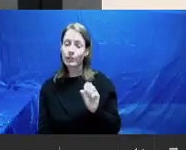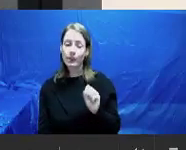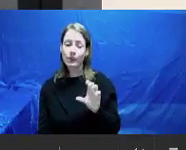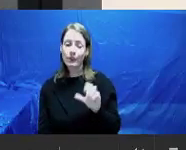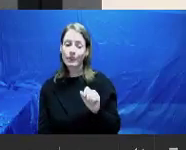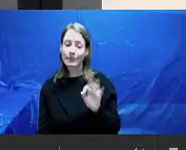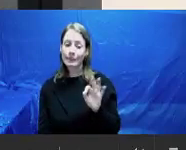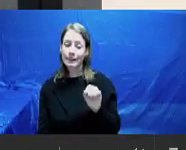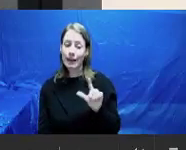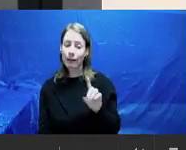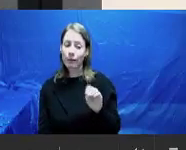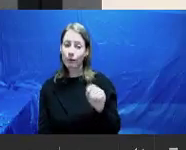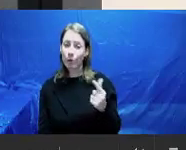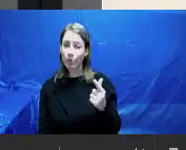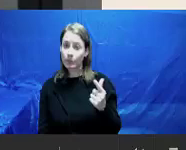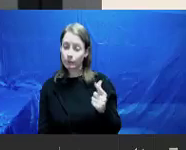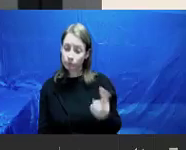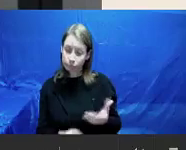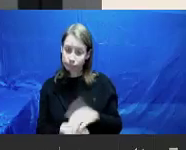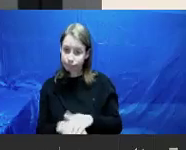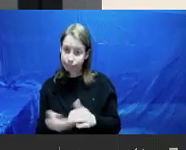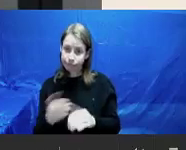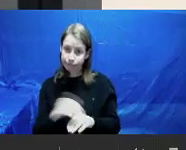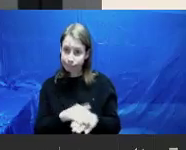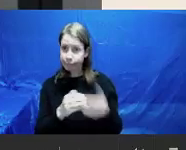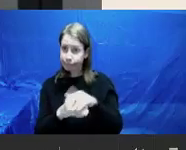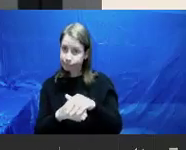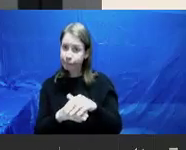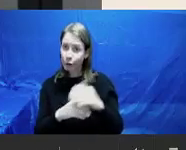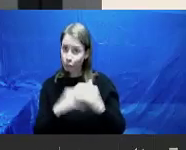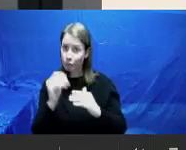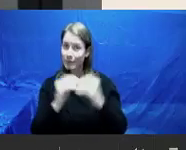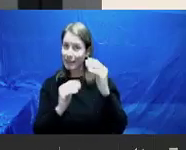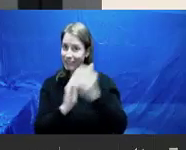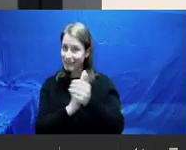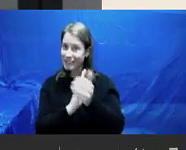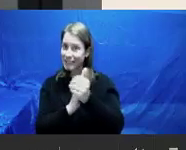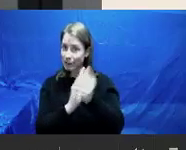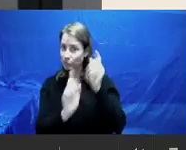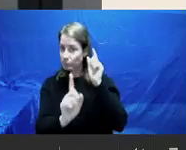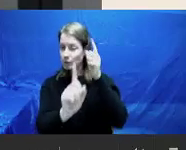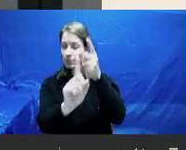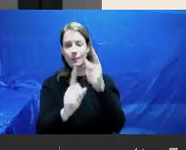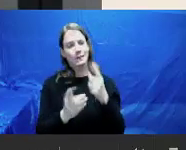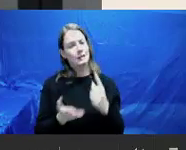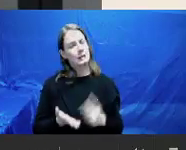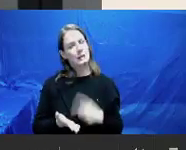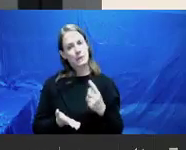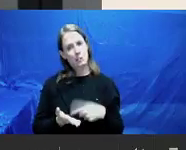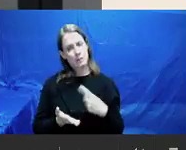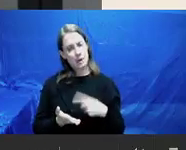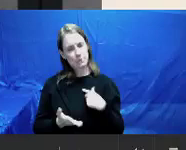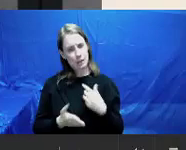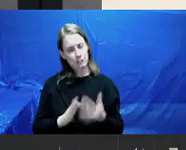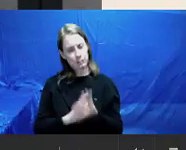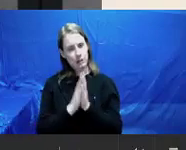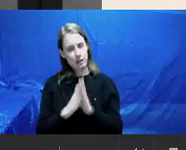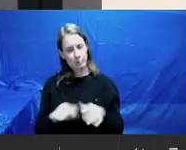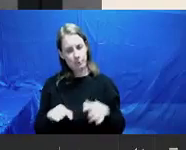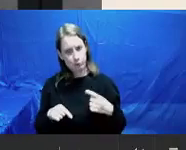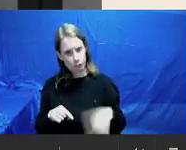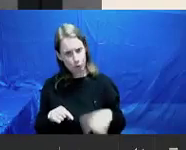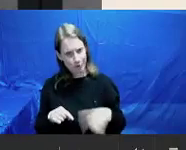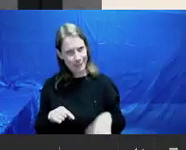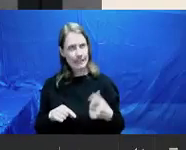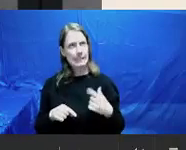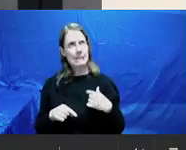that I want them to achieve, sometimes I get nervous. I get nervous when I look at those standards. I get nervous when I think about the expectations